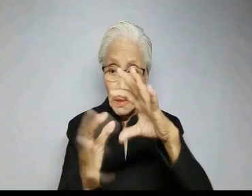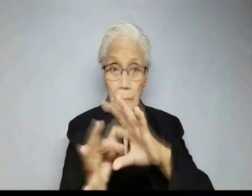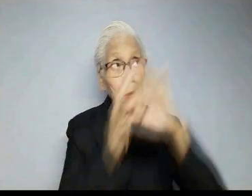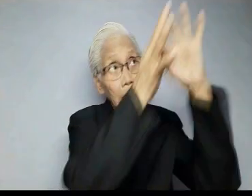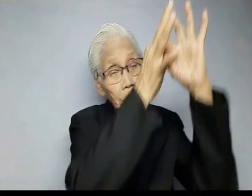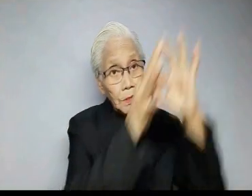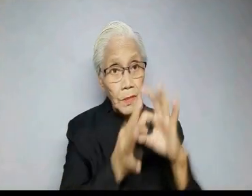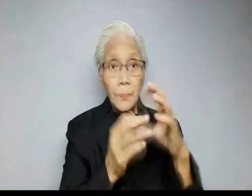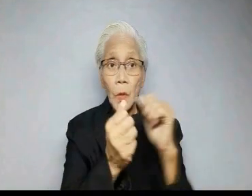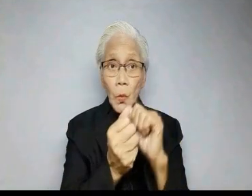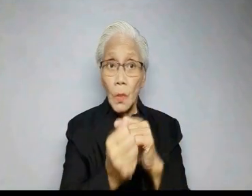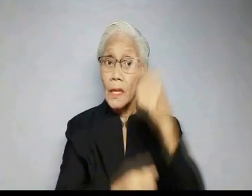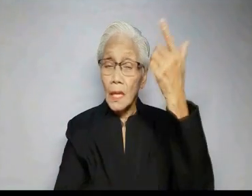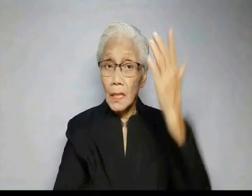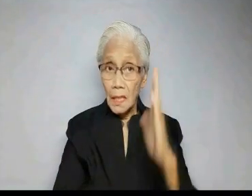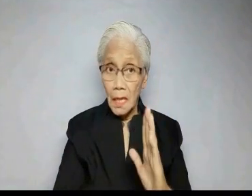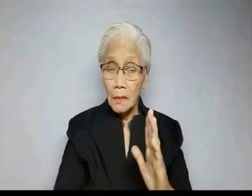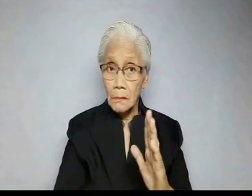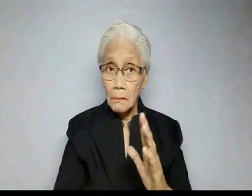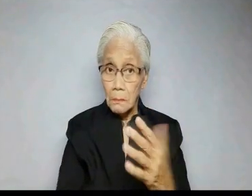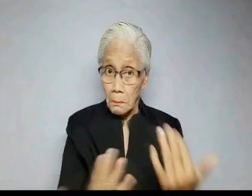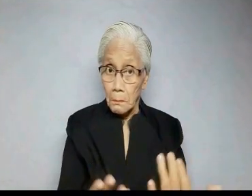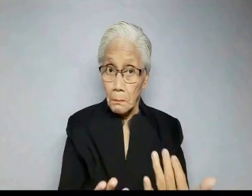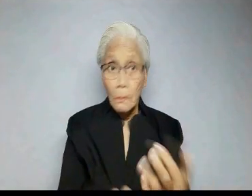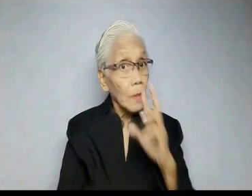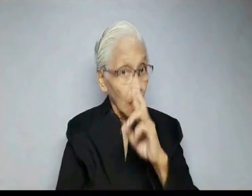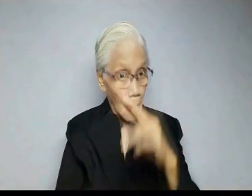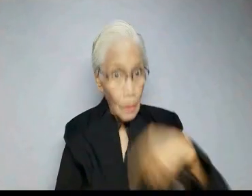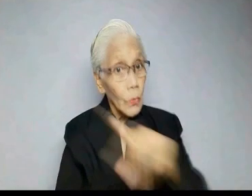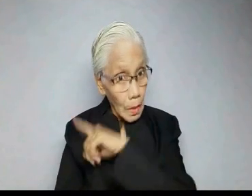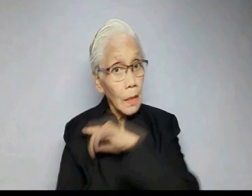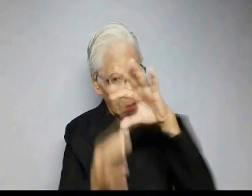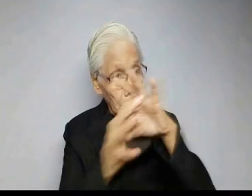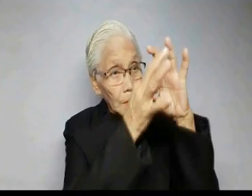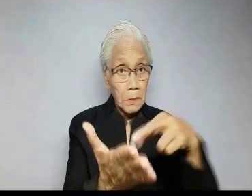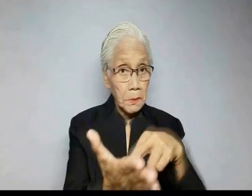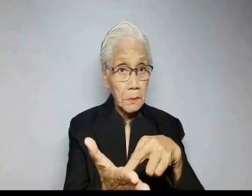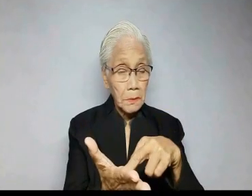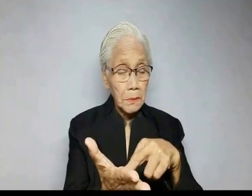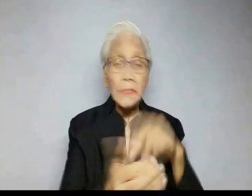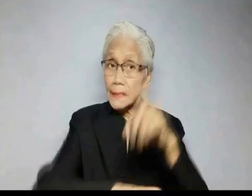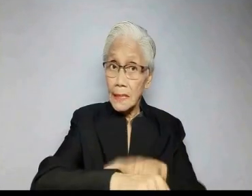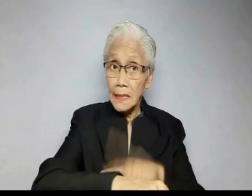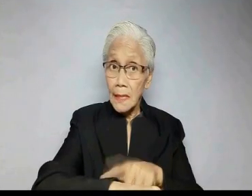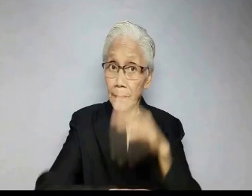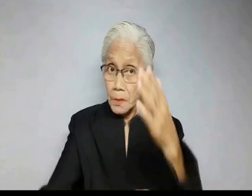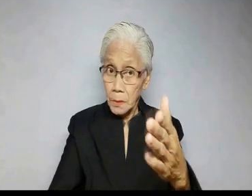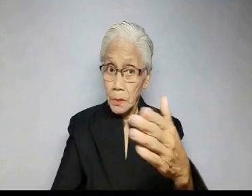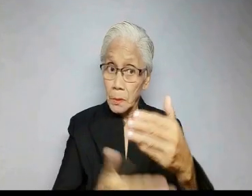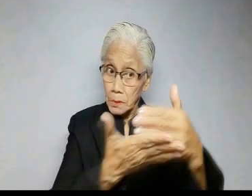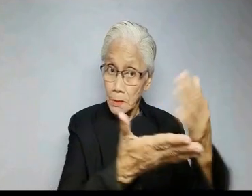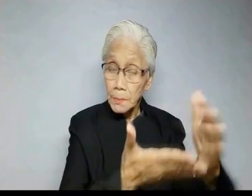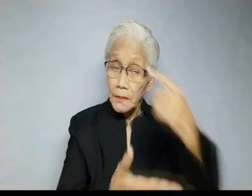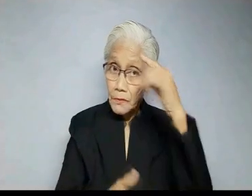a relationship with God. Are we in a relationship with God? The time you spend